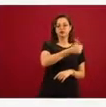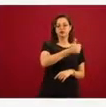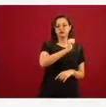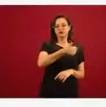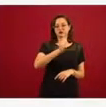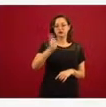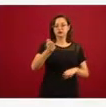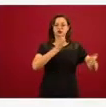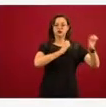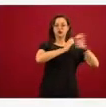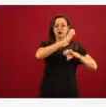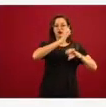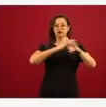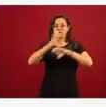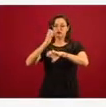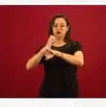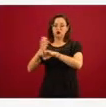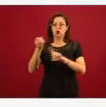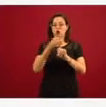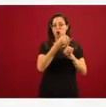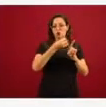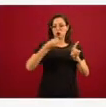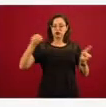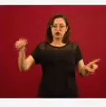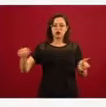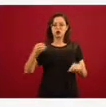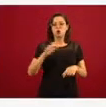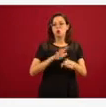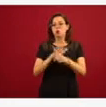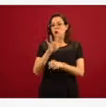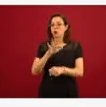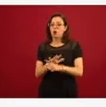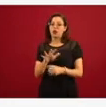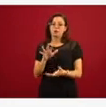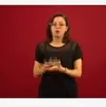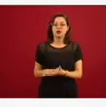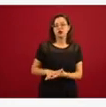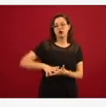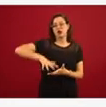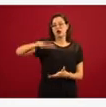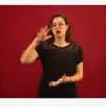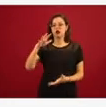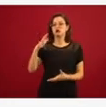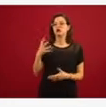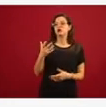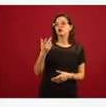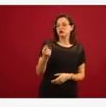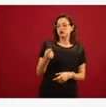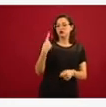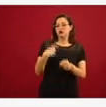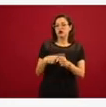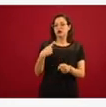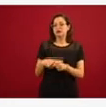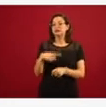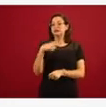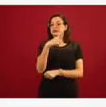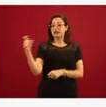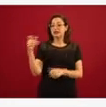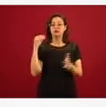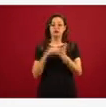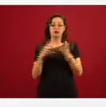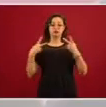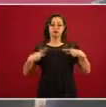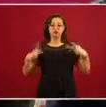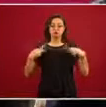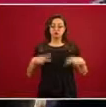Here we have the same accumulated incidence rate in the form of a bar graph, and we can see specifically which is